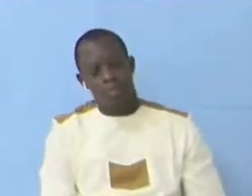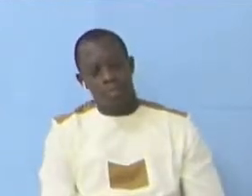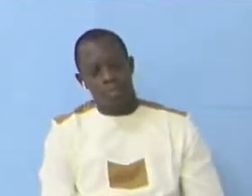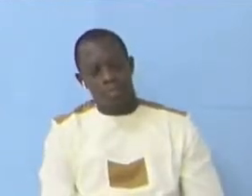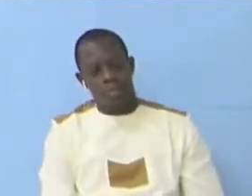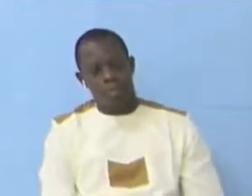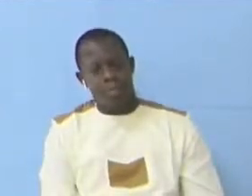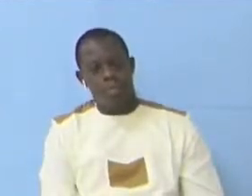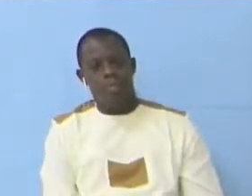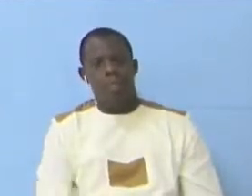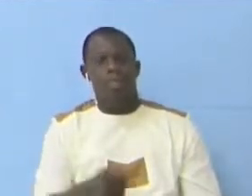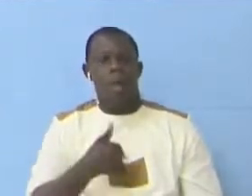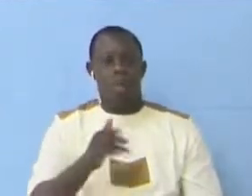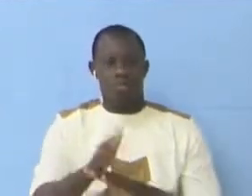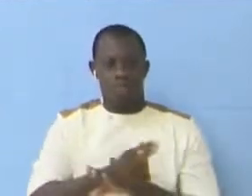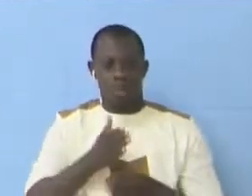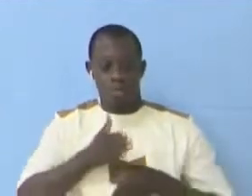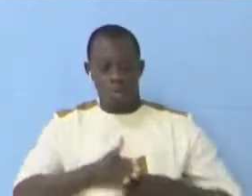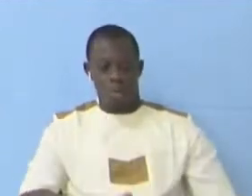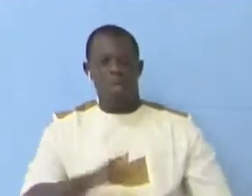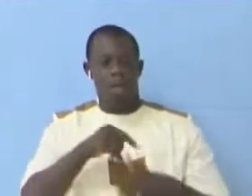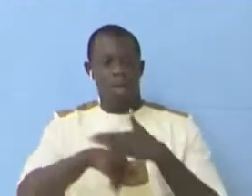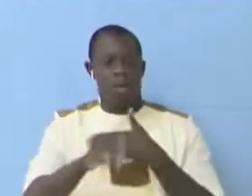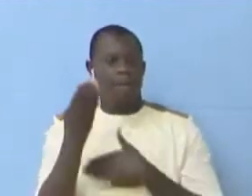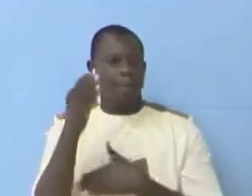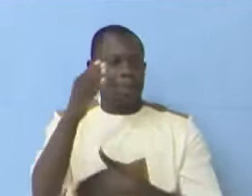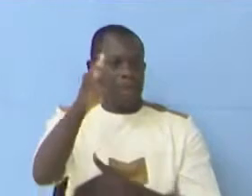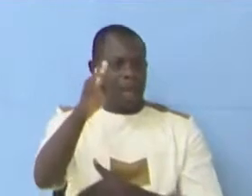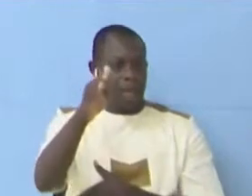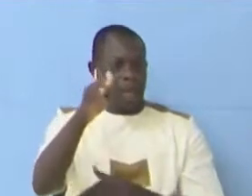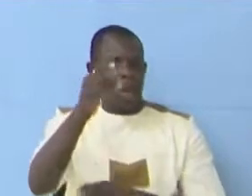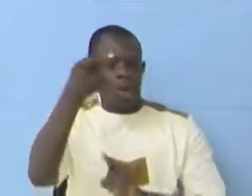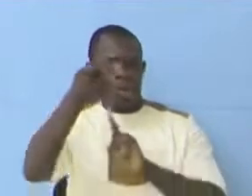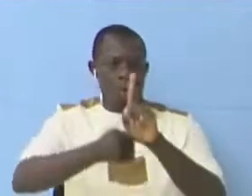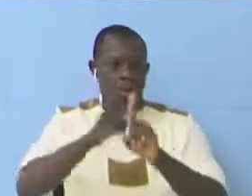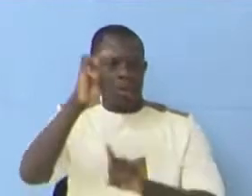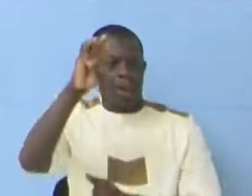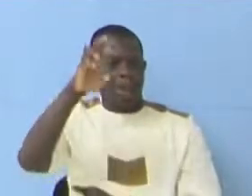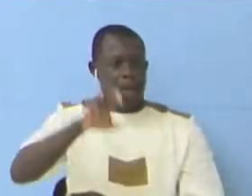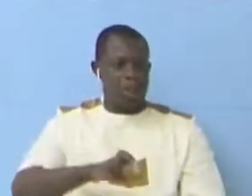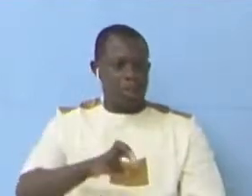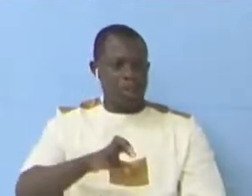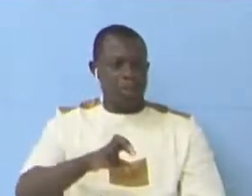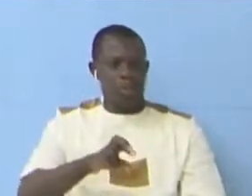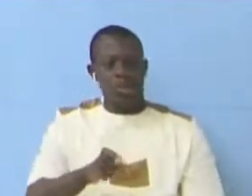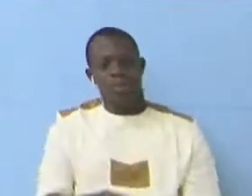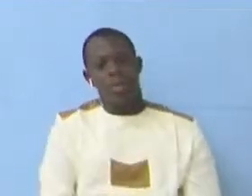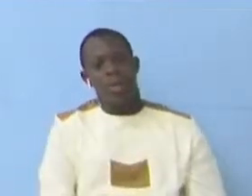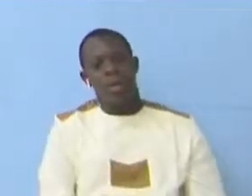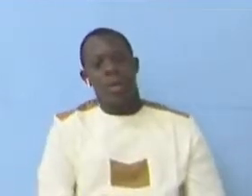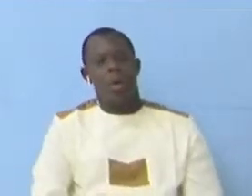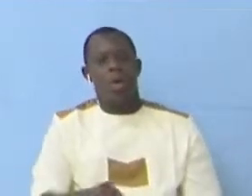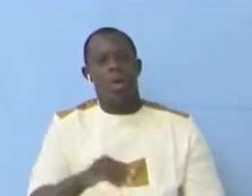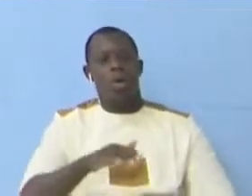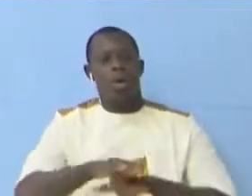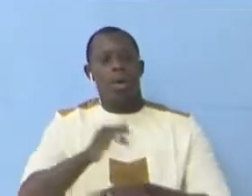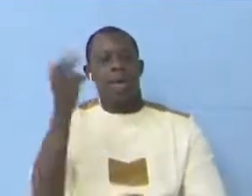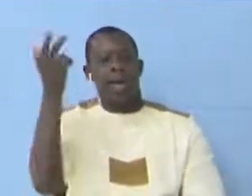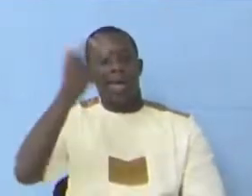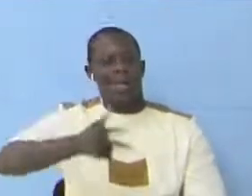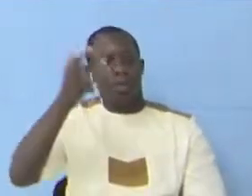I was born in Basse in the month of March, very March, on the 18th of